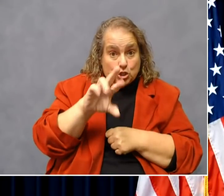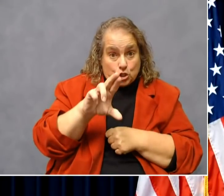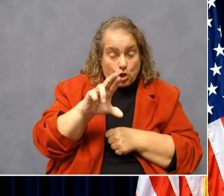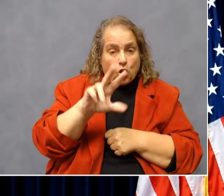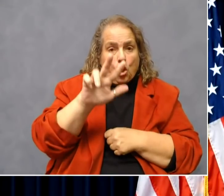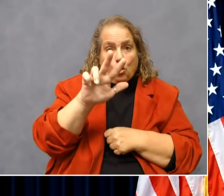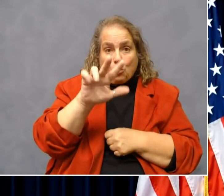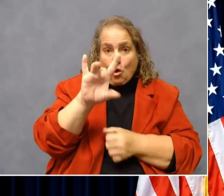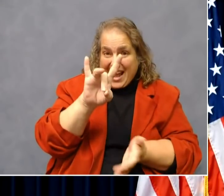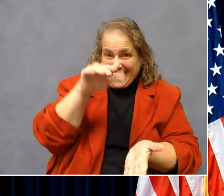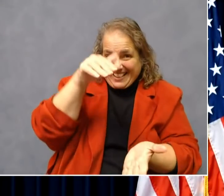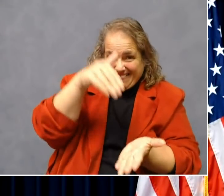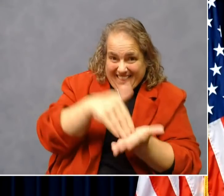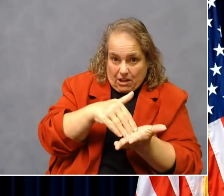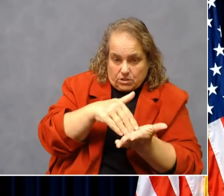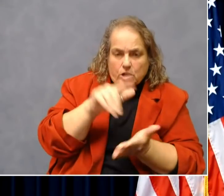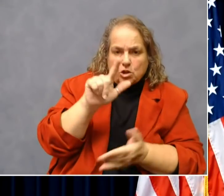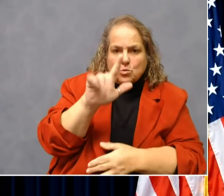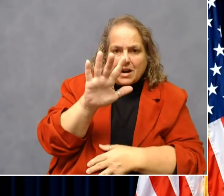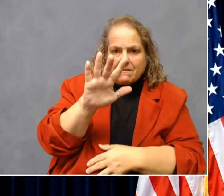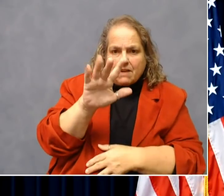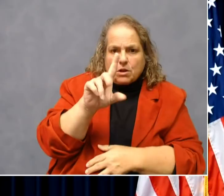38,025 doses. That's